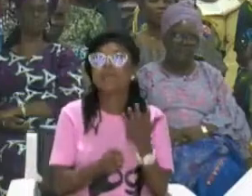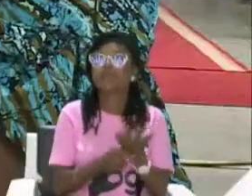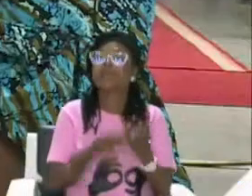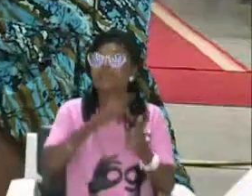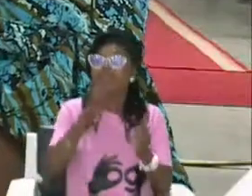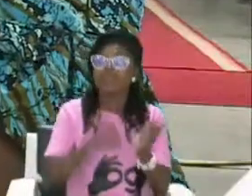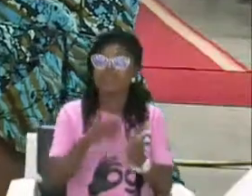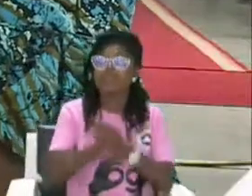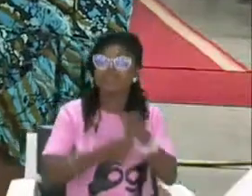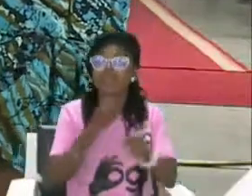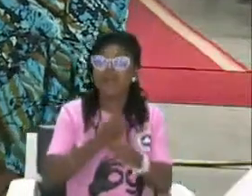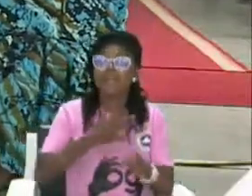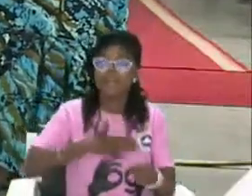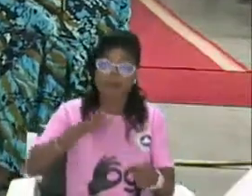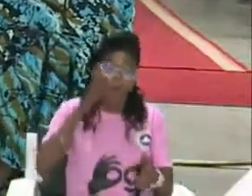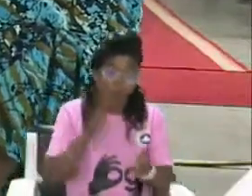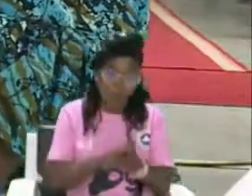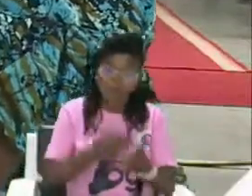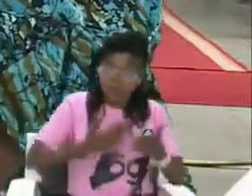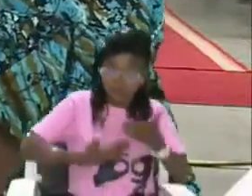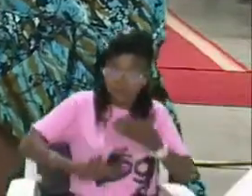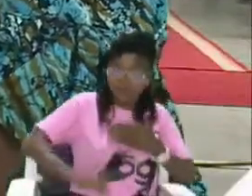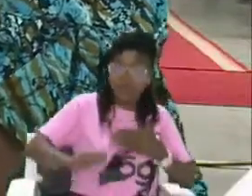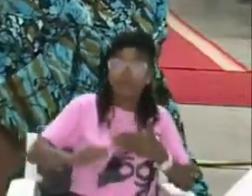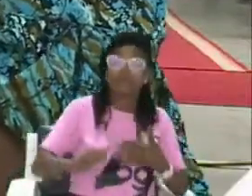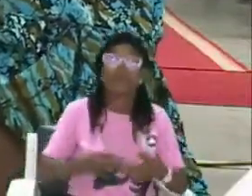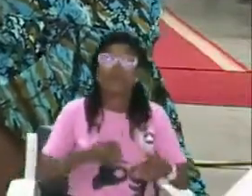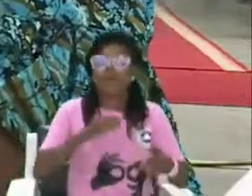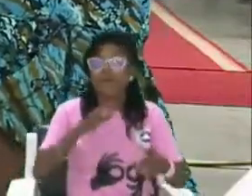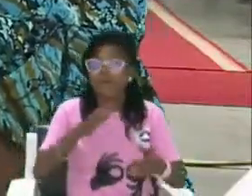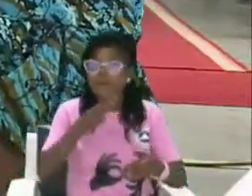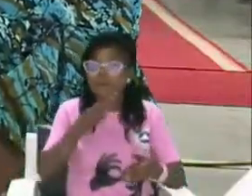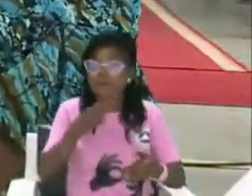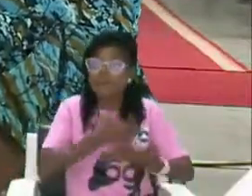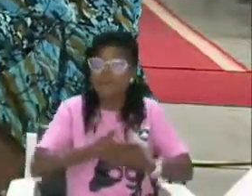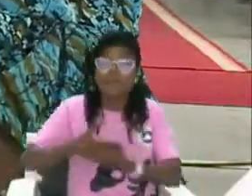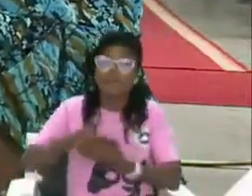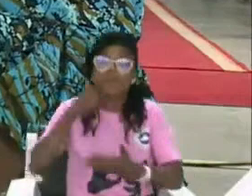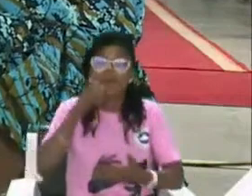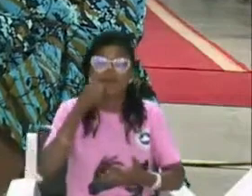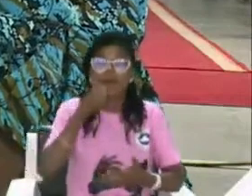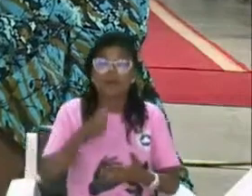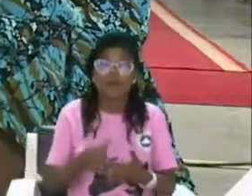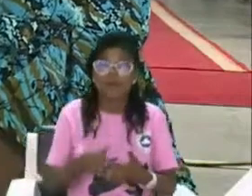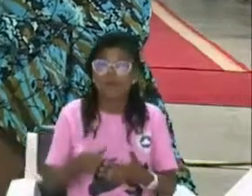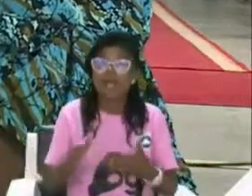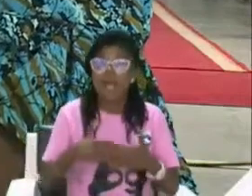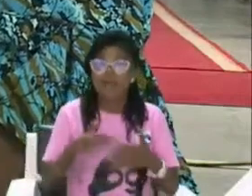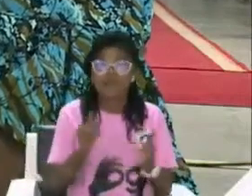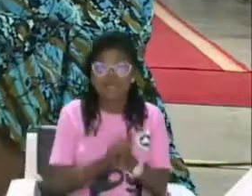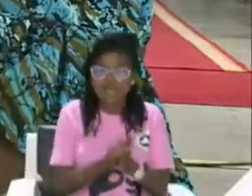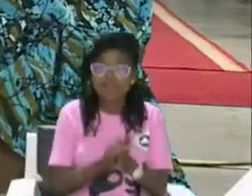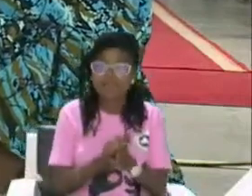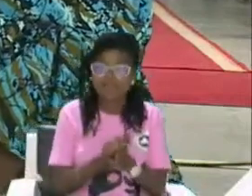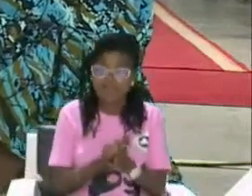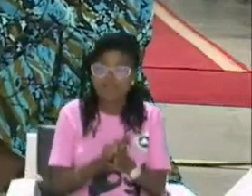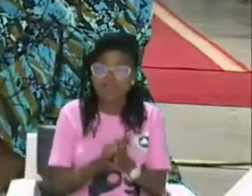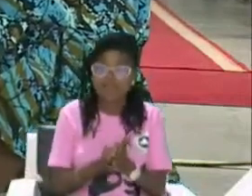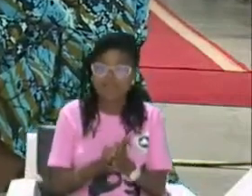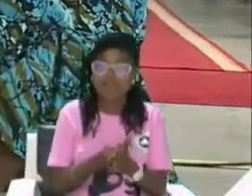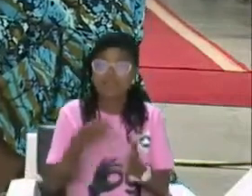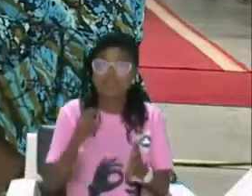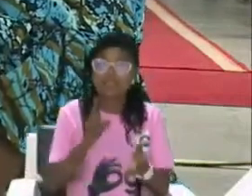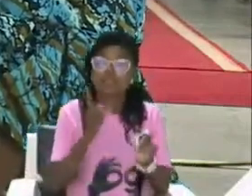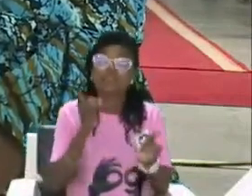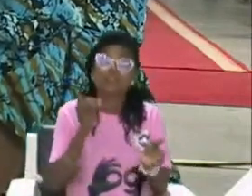wife delivered fancy baby girl to the glory of God. After the delivery, the doctor said